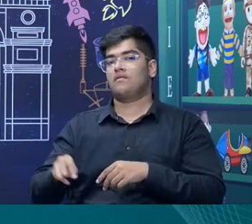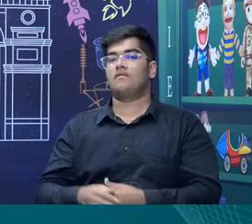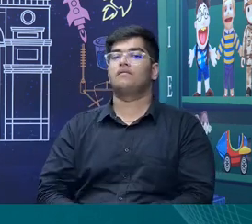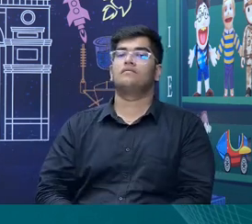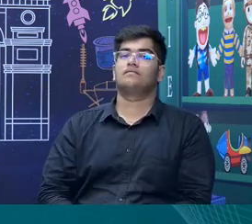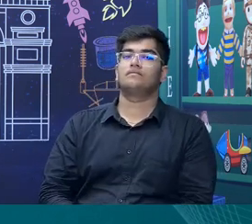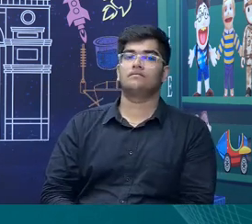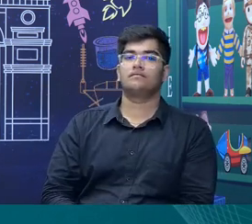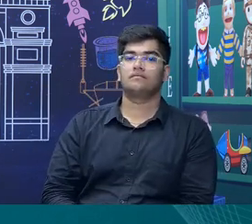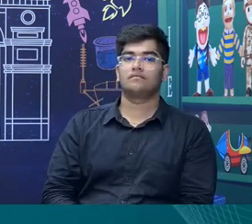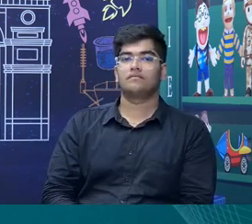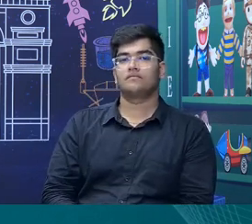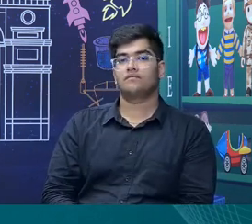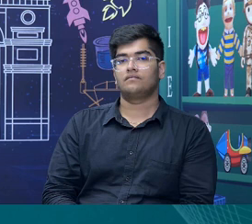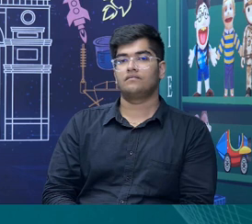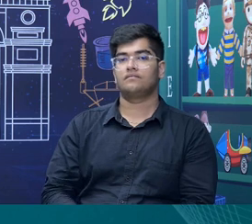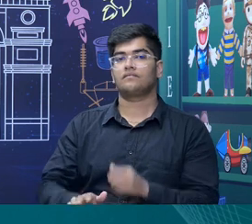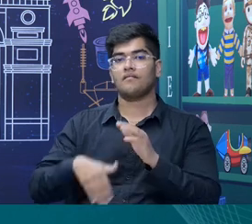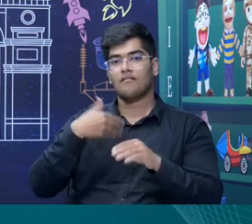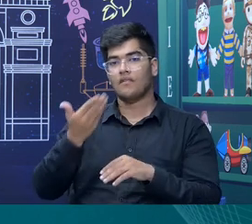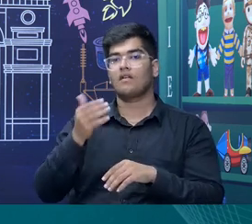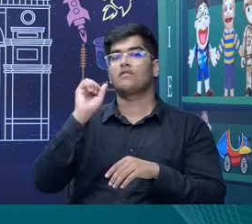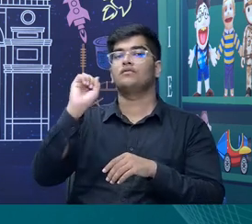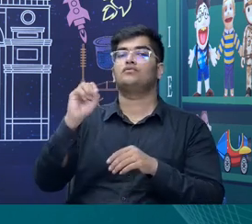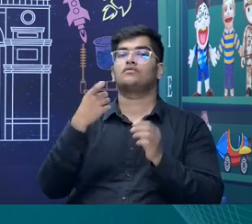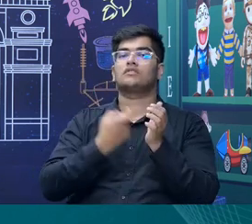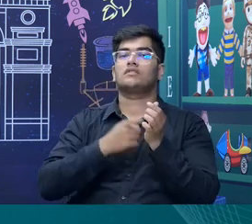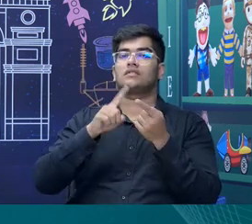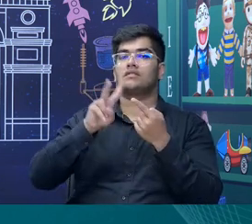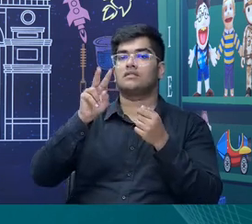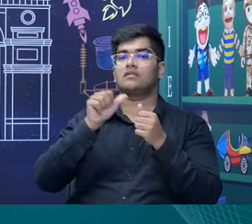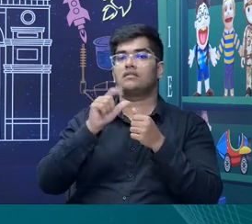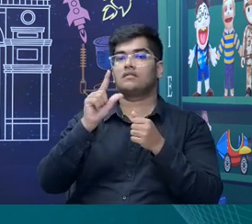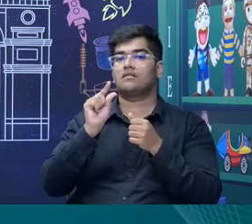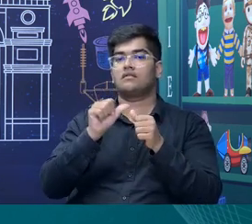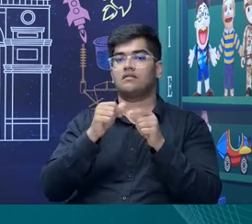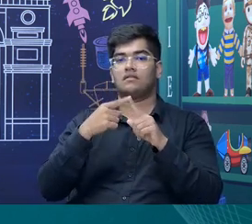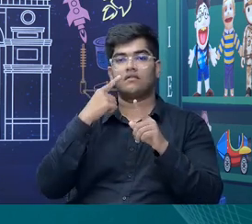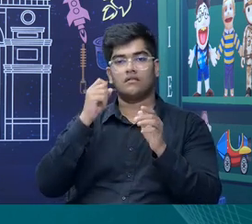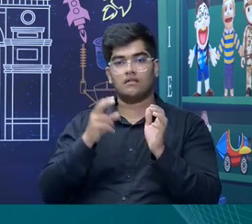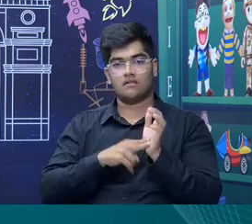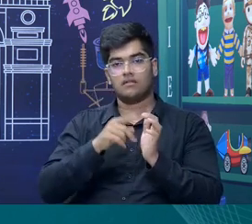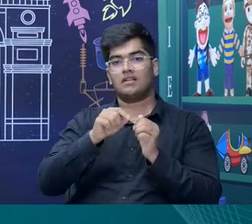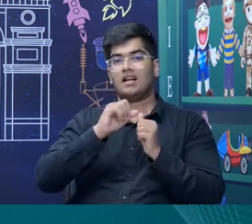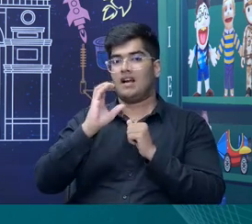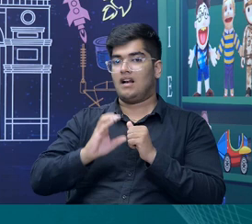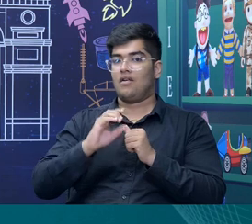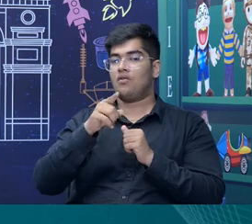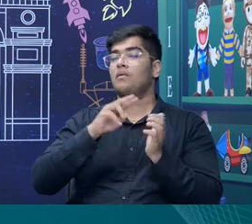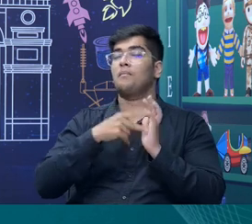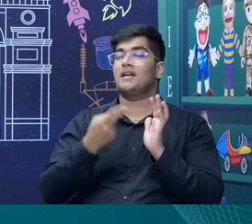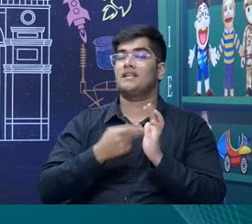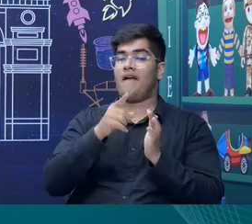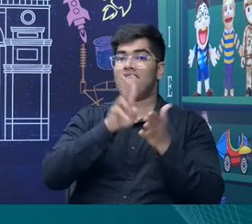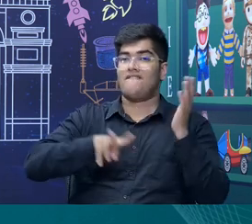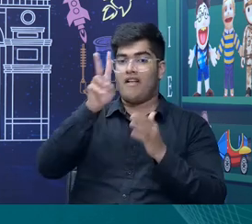important and then after this his share of re-evaluation since there is a gain on